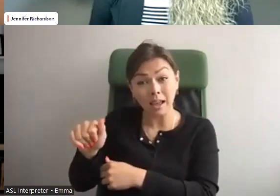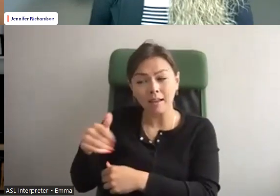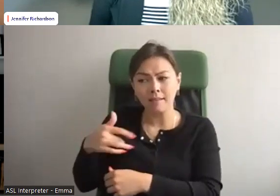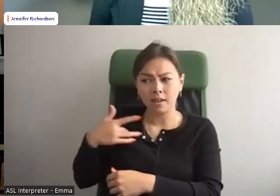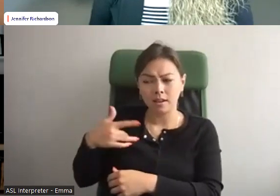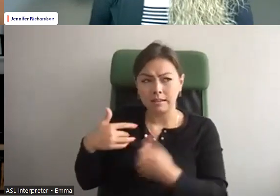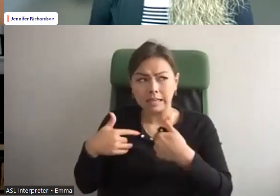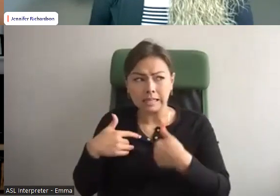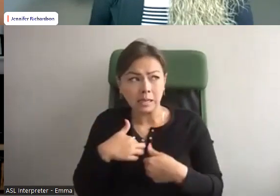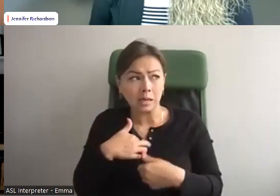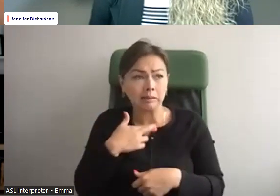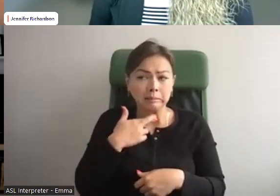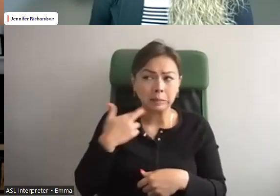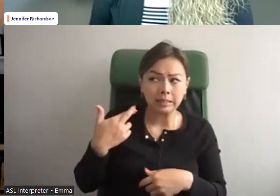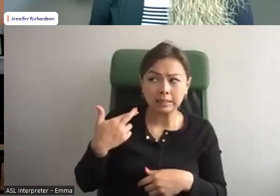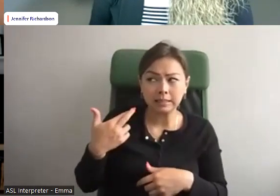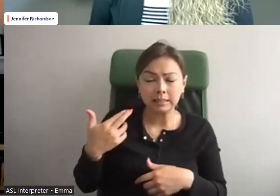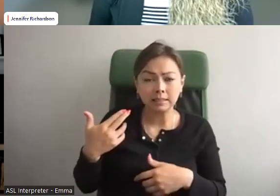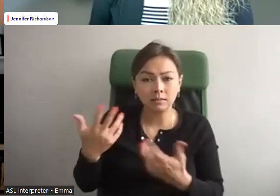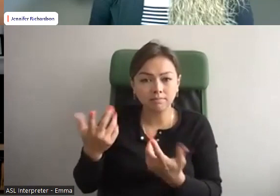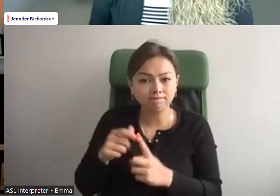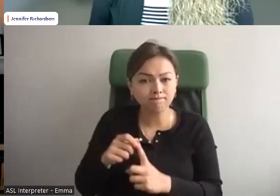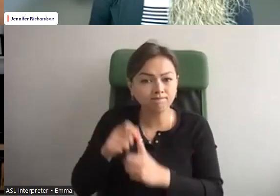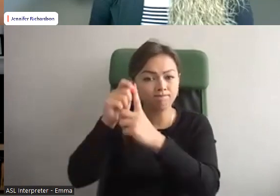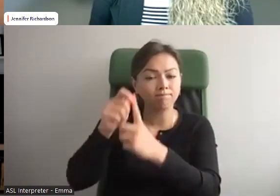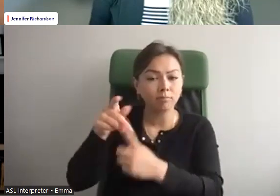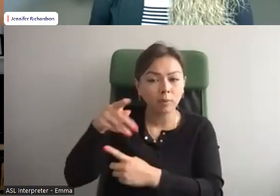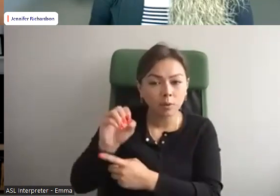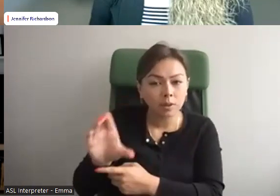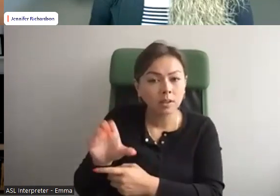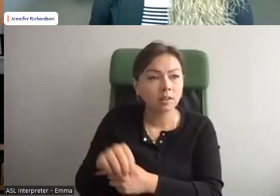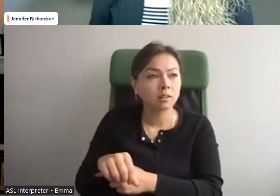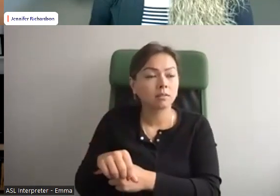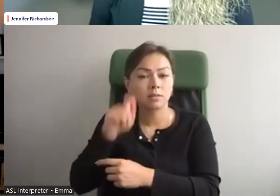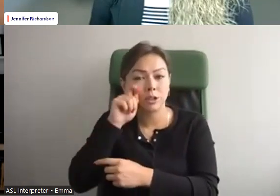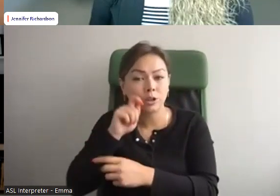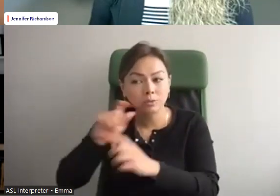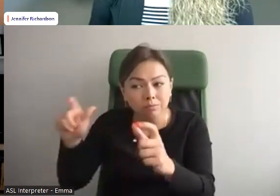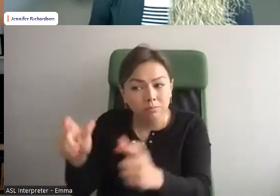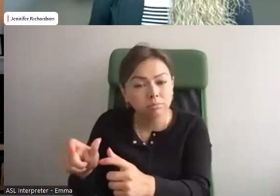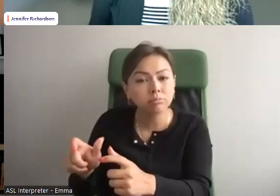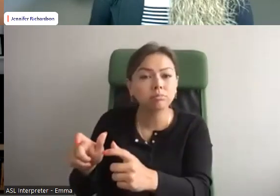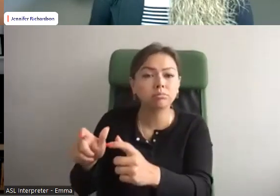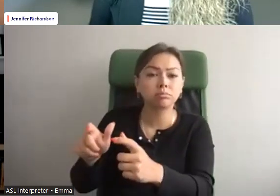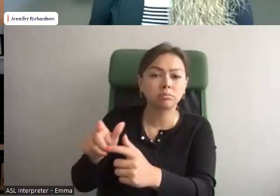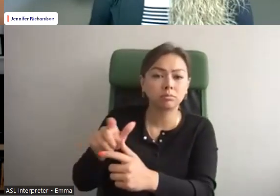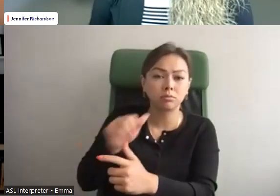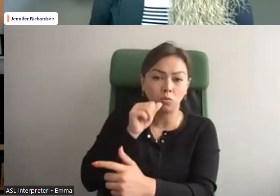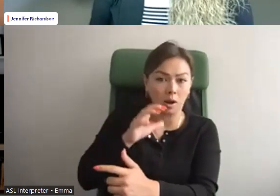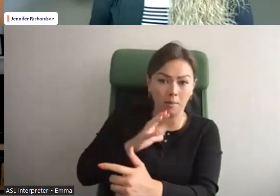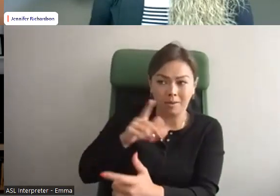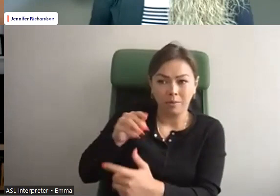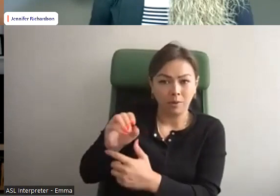women of color, Indigenous women, you know, sexualized minorities, always at risk of having our stories